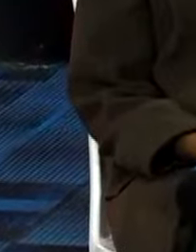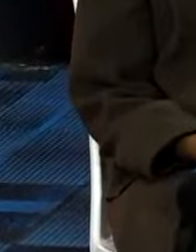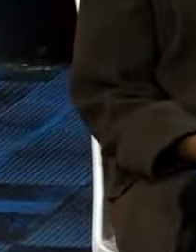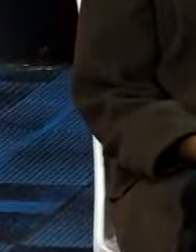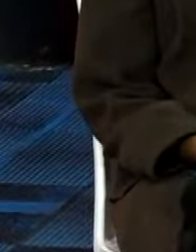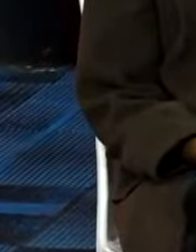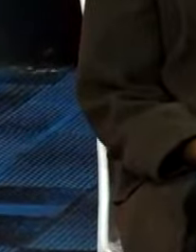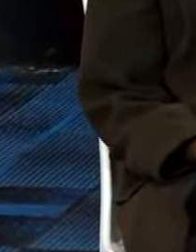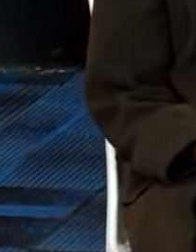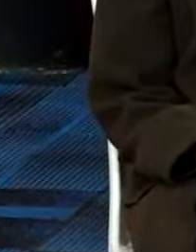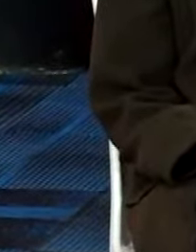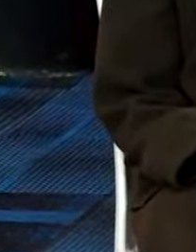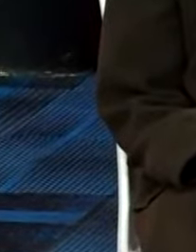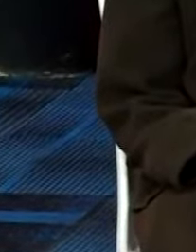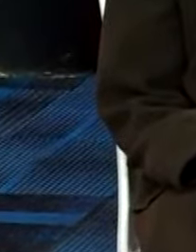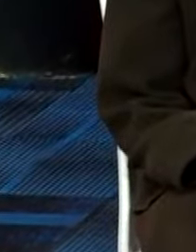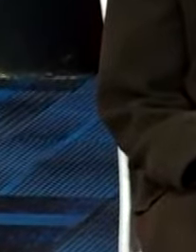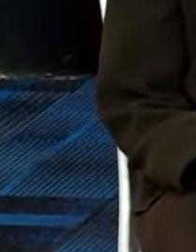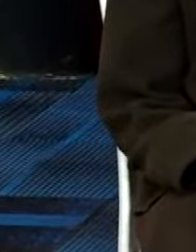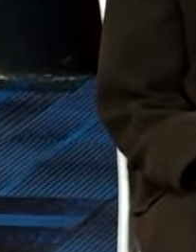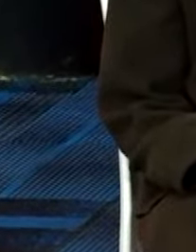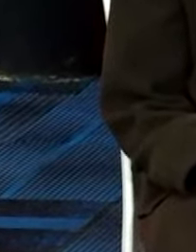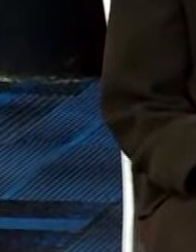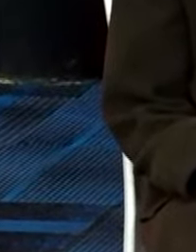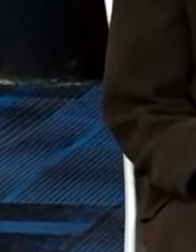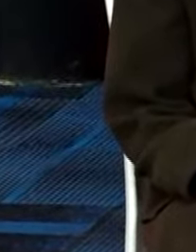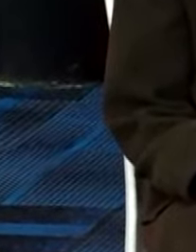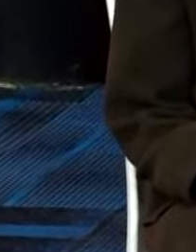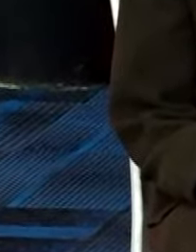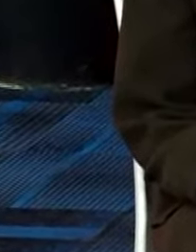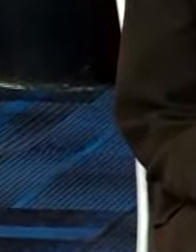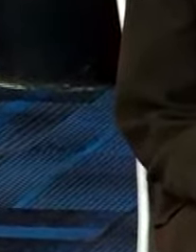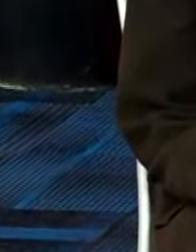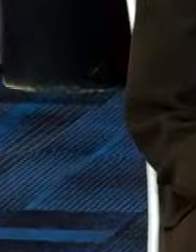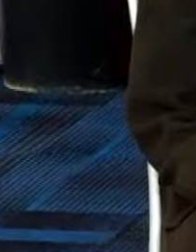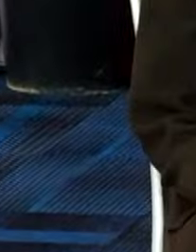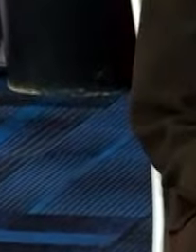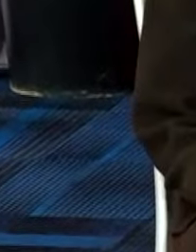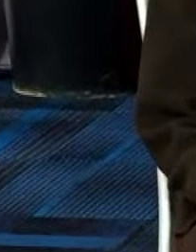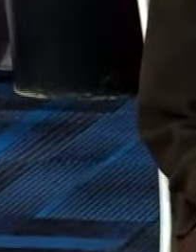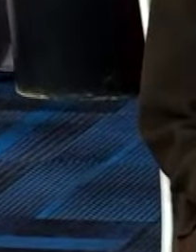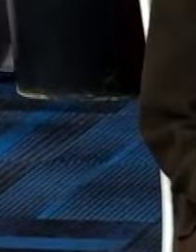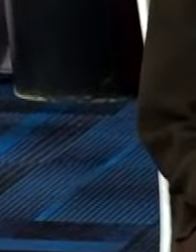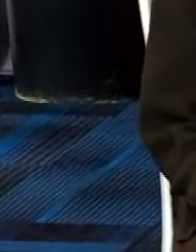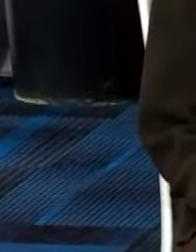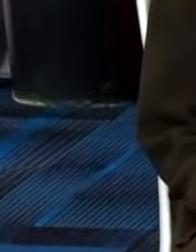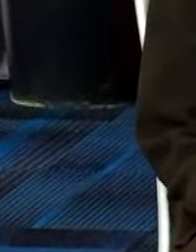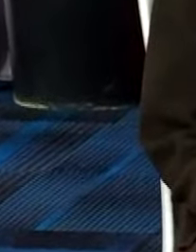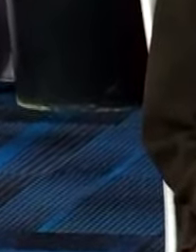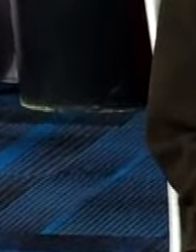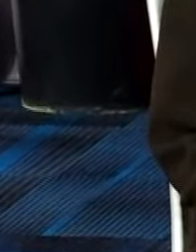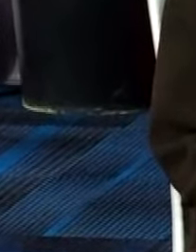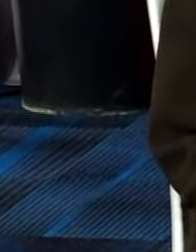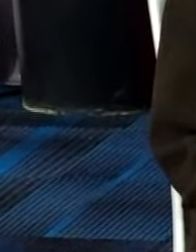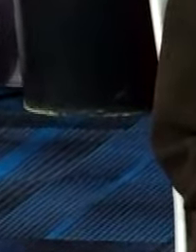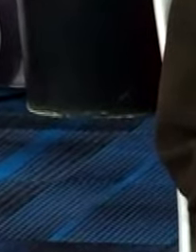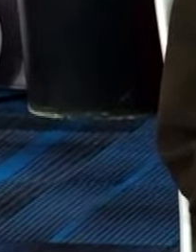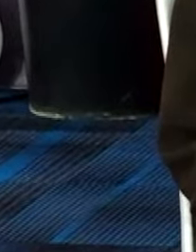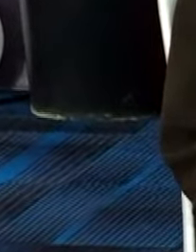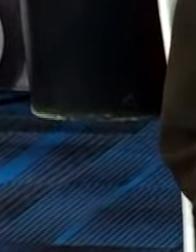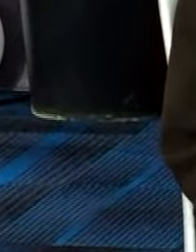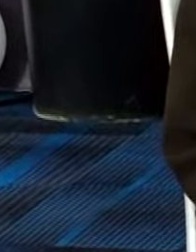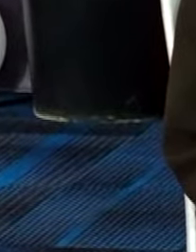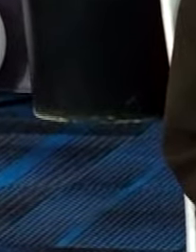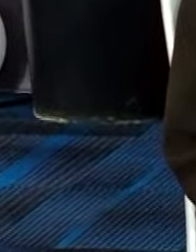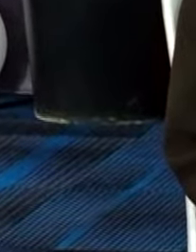guiding us and protecting us. And Lord, even as we go through the skit, may you be with us, guide us and protect us. And even at the end of the day,